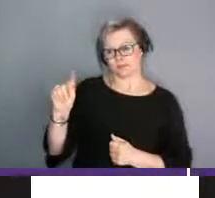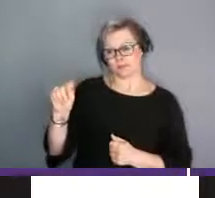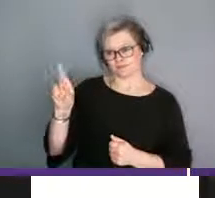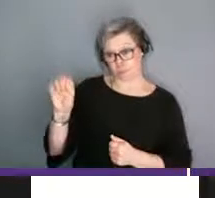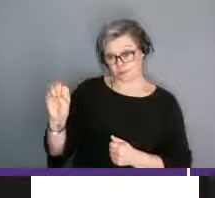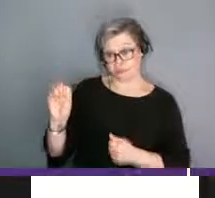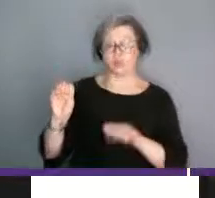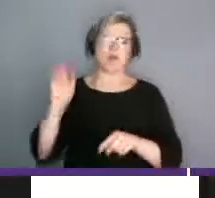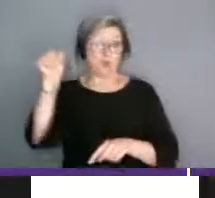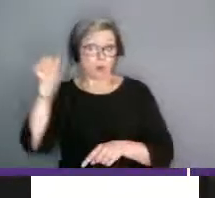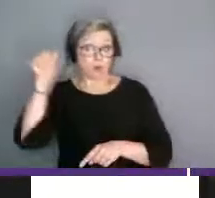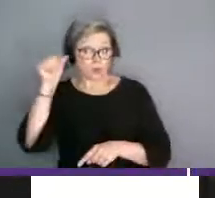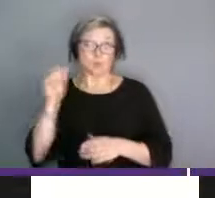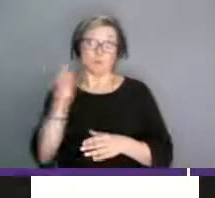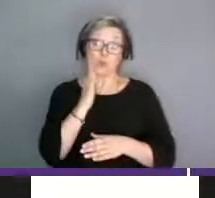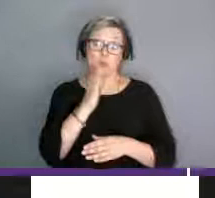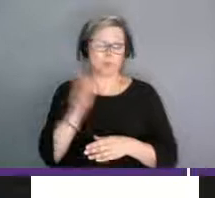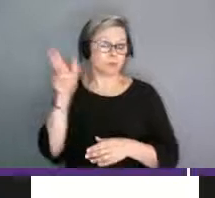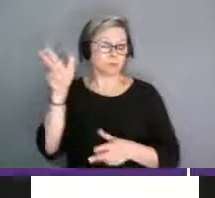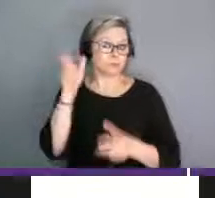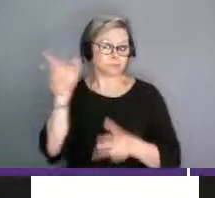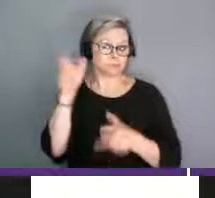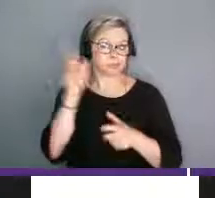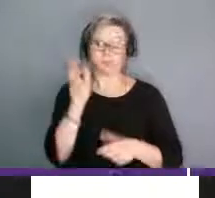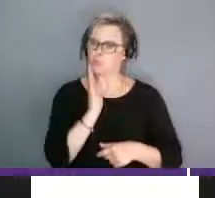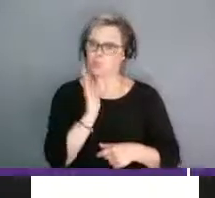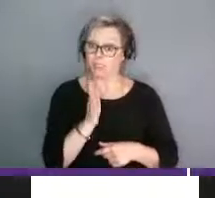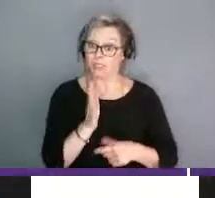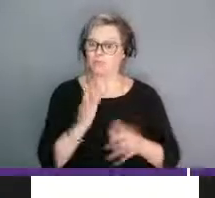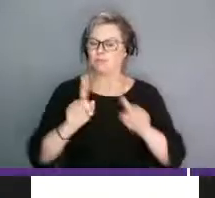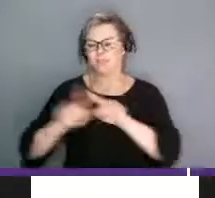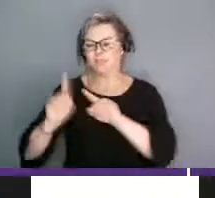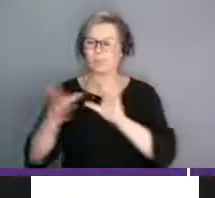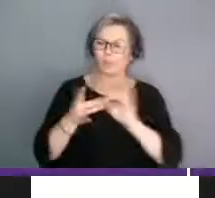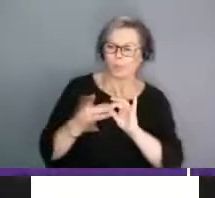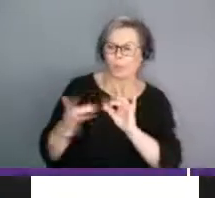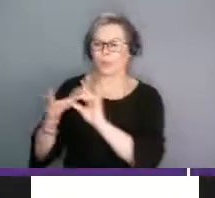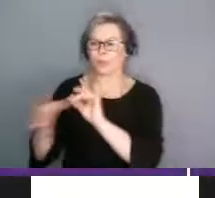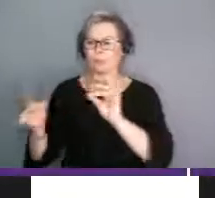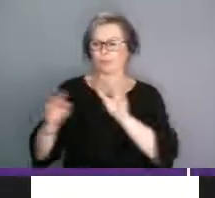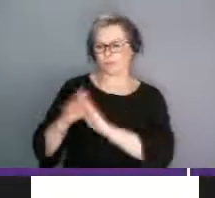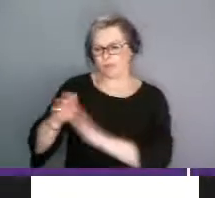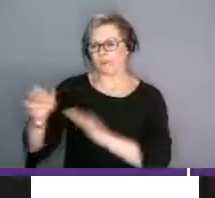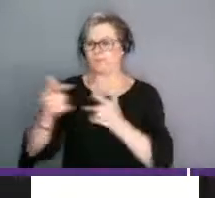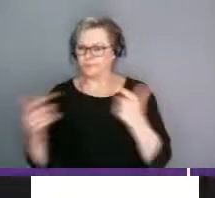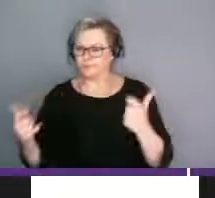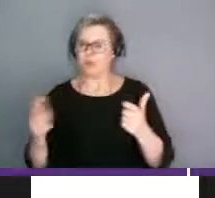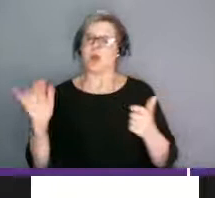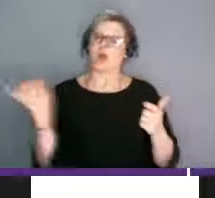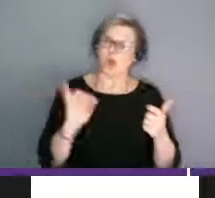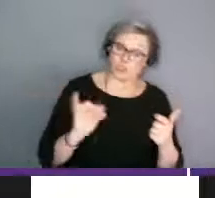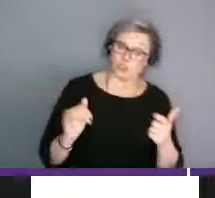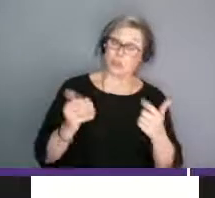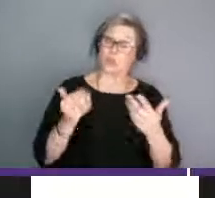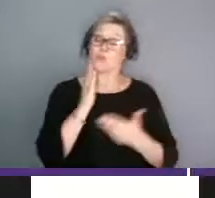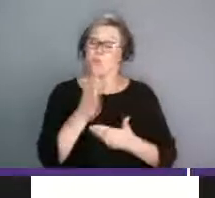you can hear a bit of the clips from the different vignettes that have been put together, and we'll have a great opportunity to have discussions